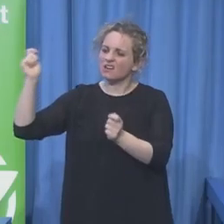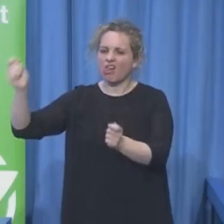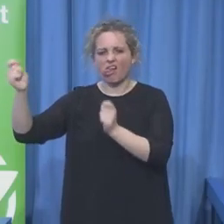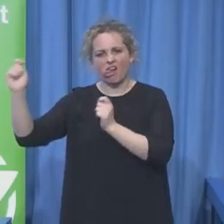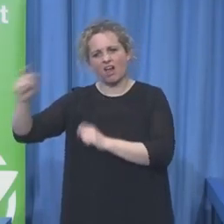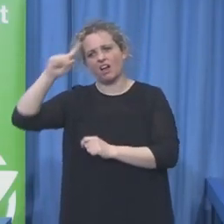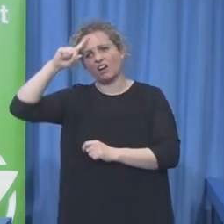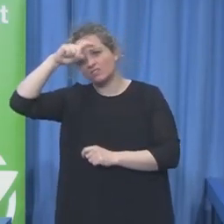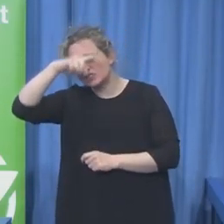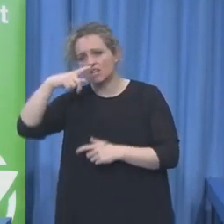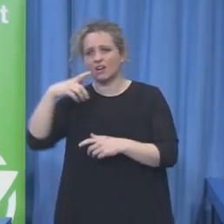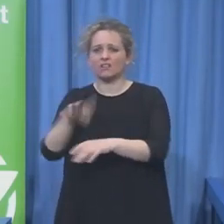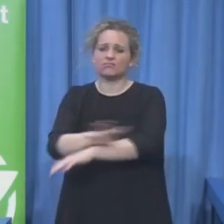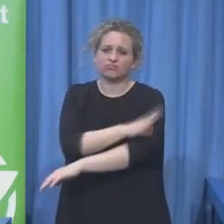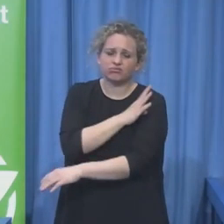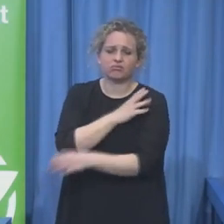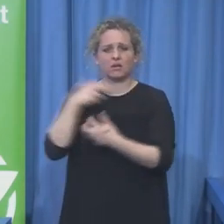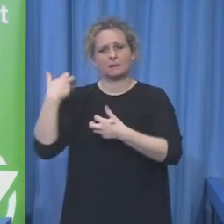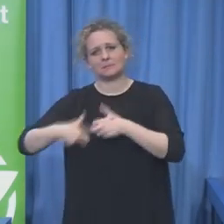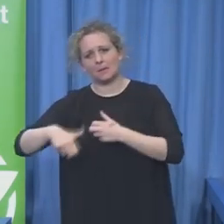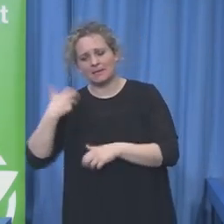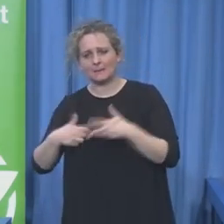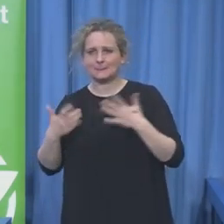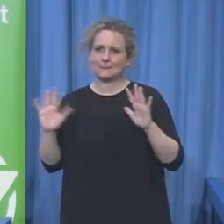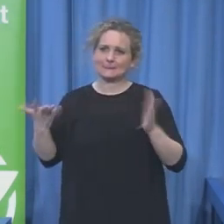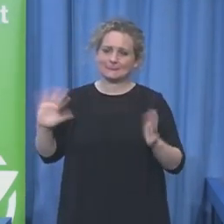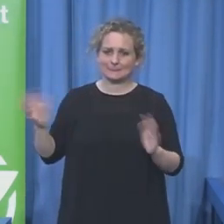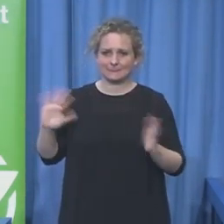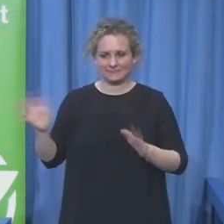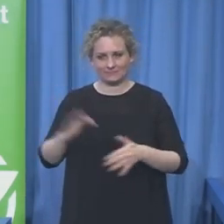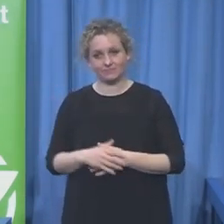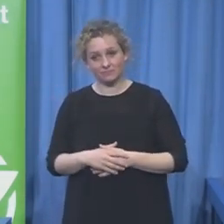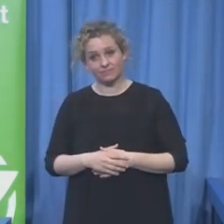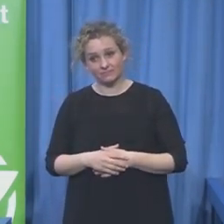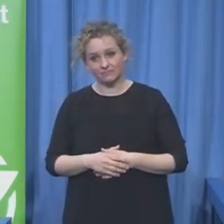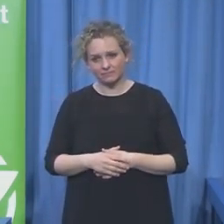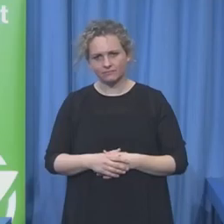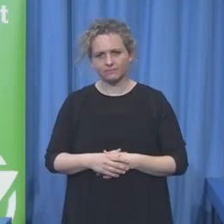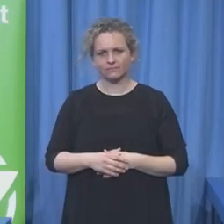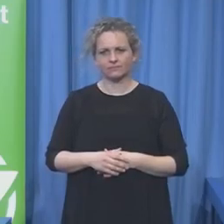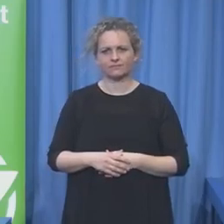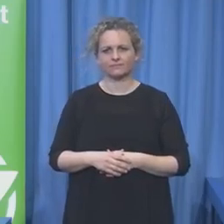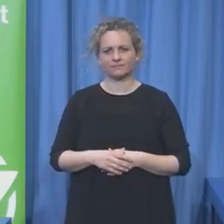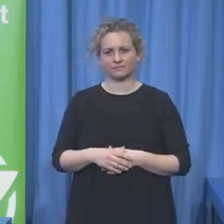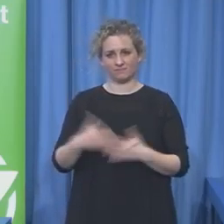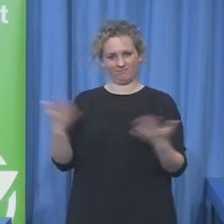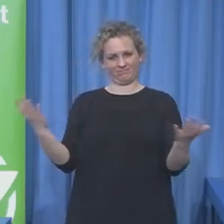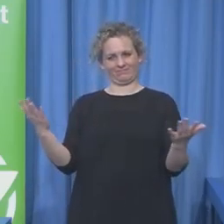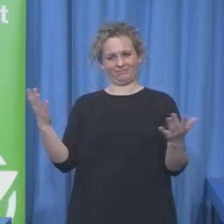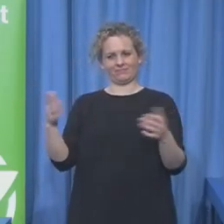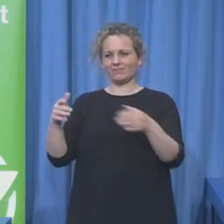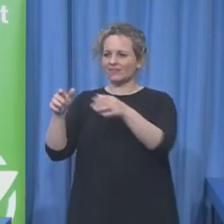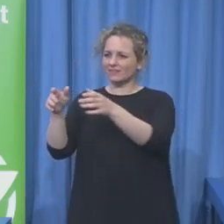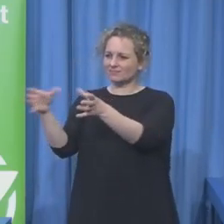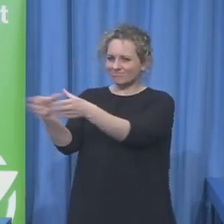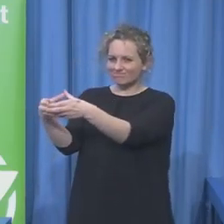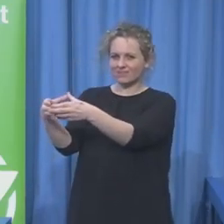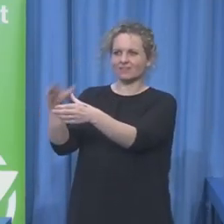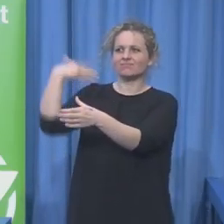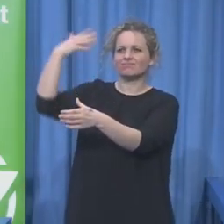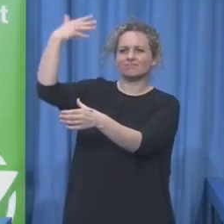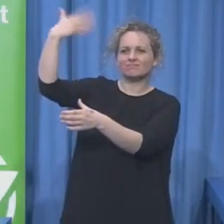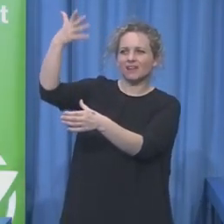Human Rights. And in this study, he really claims to close down sheltered settings in the next years and